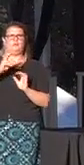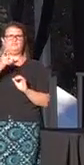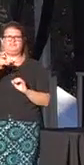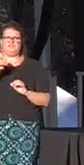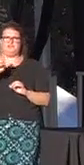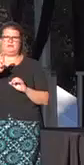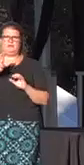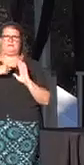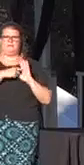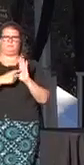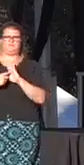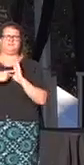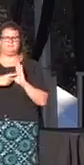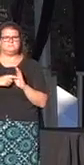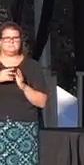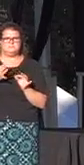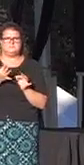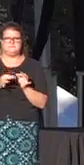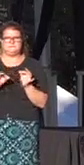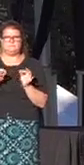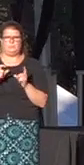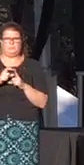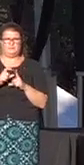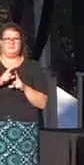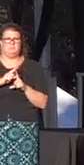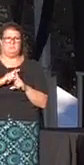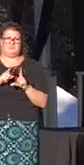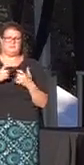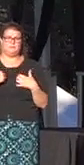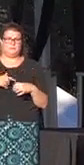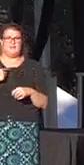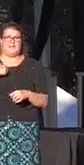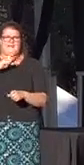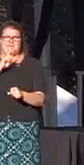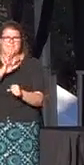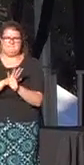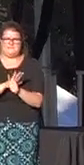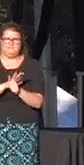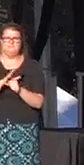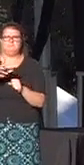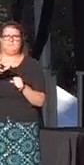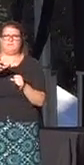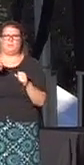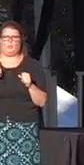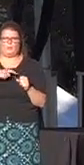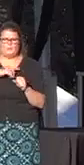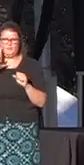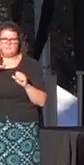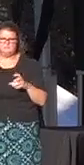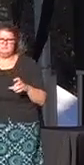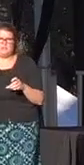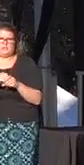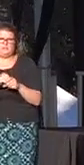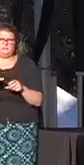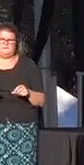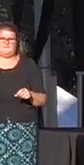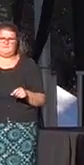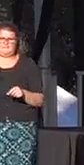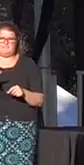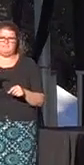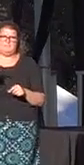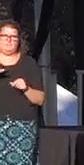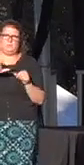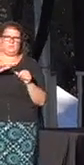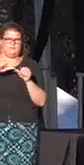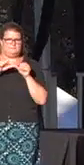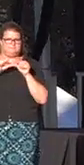gender expression." Simple words, but a major commitment and one that we're proud to have made. Our commitment to this pledge remains